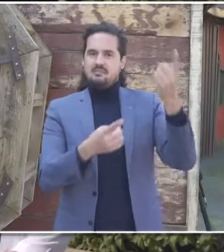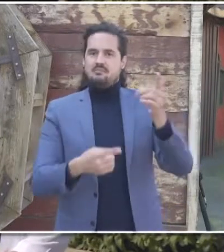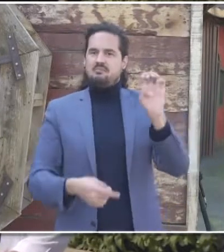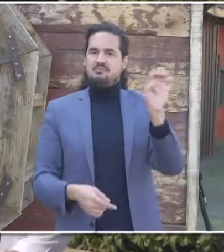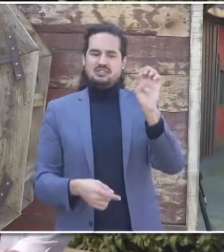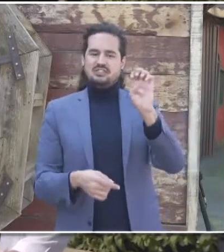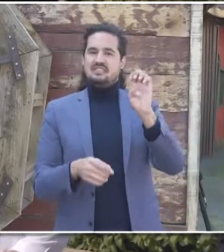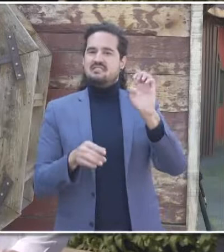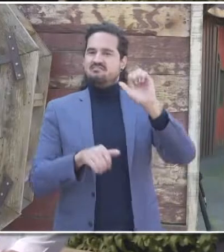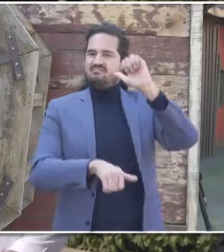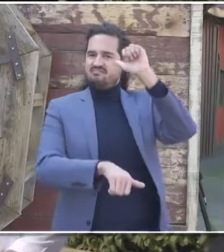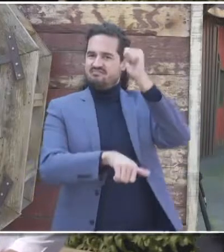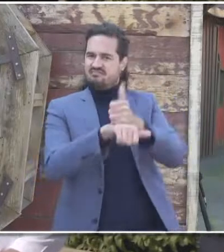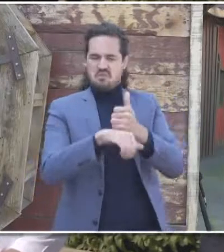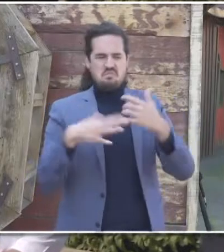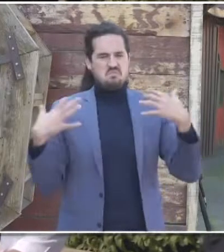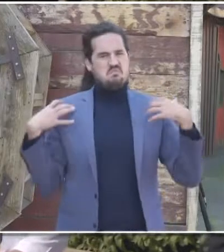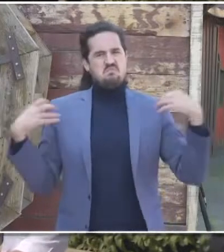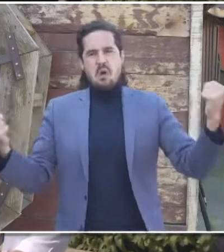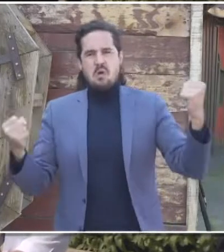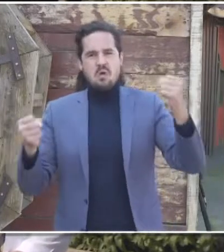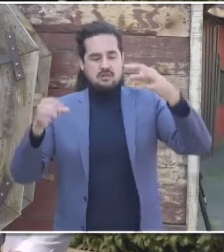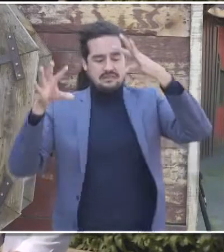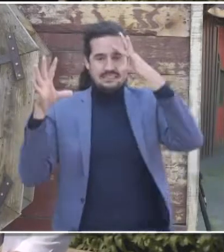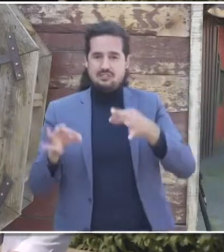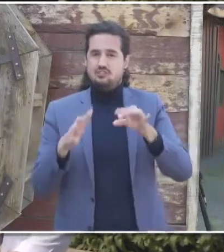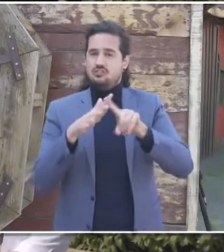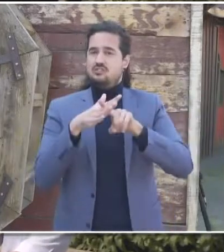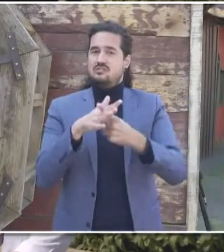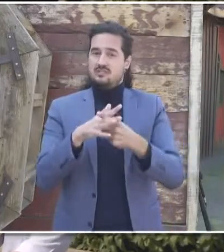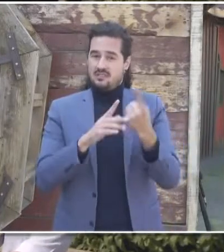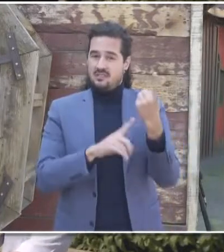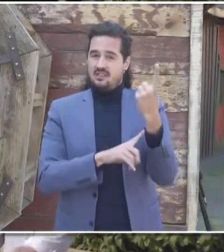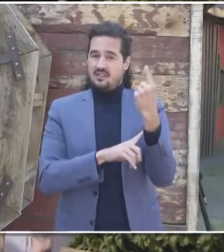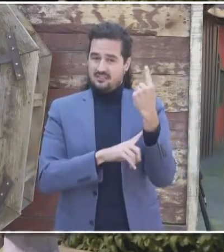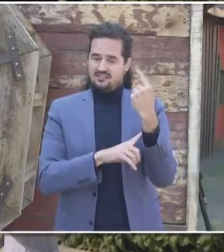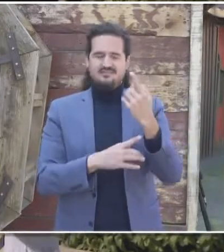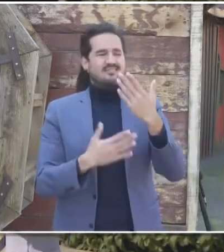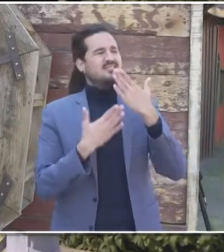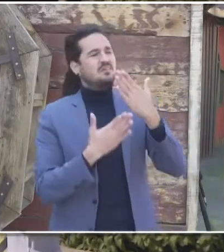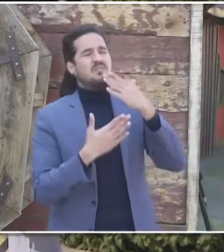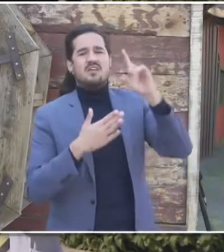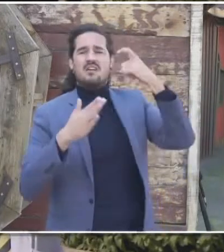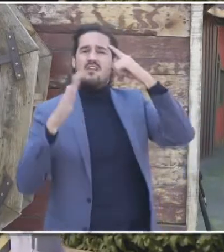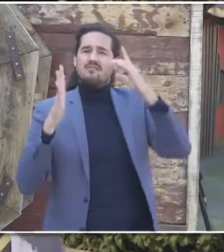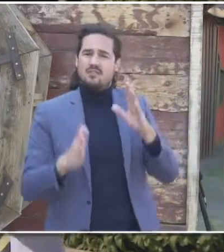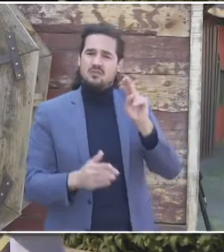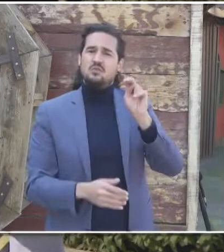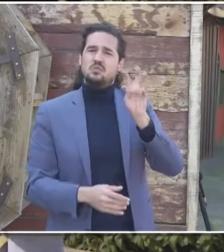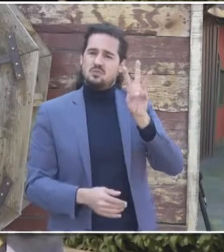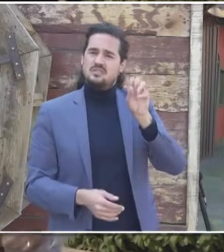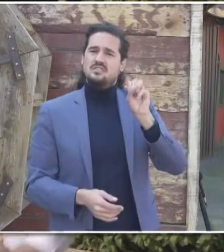we need to appreciate and be thankful for our governor. Similarly,